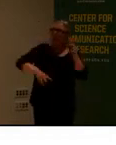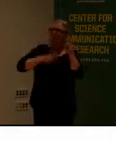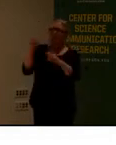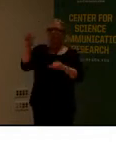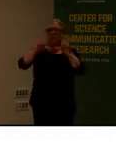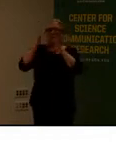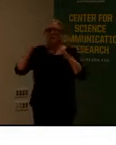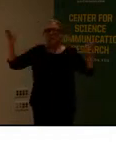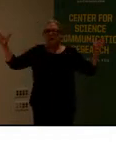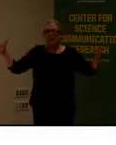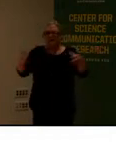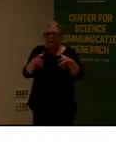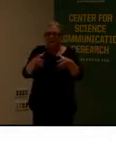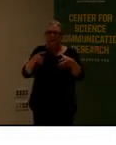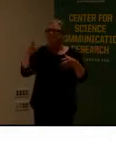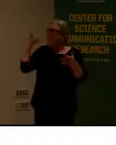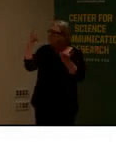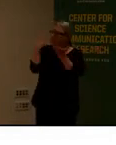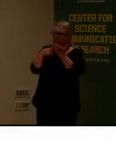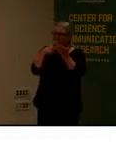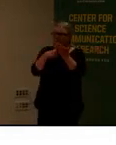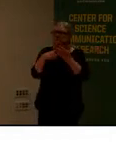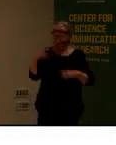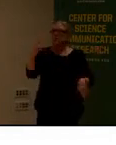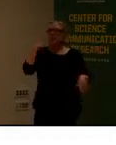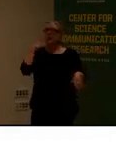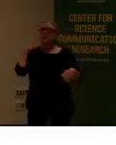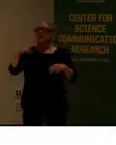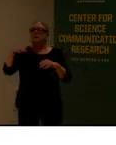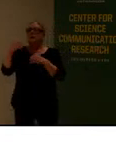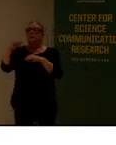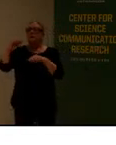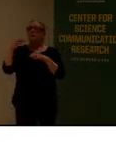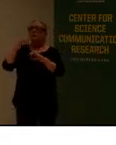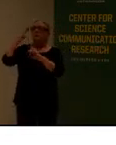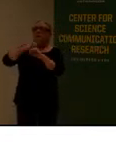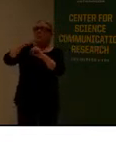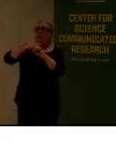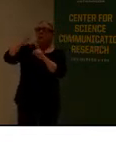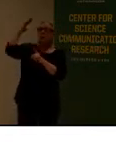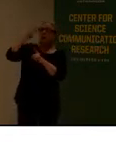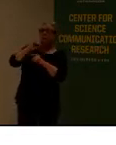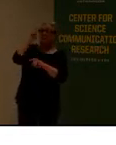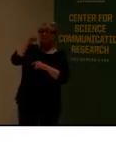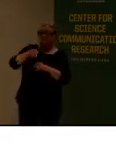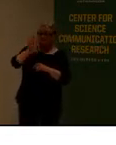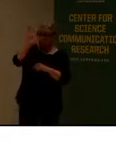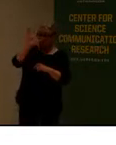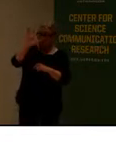And you'll see that in order to limit warming to 2 degrees Celsius or 1.5 degrees Celsius,